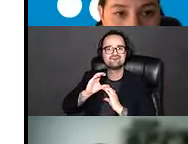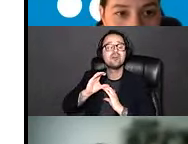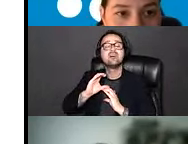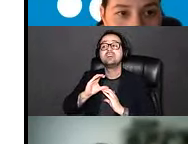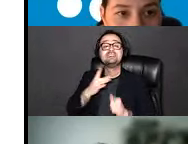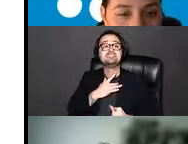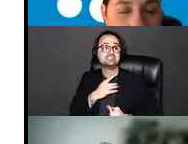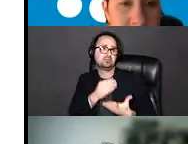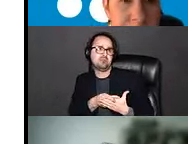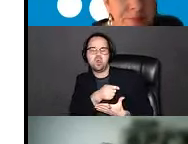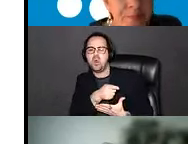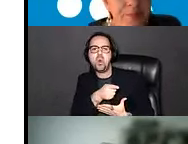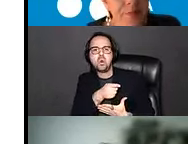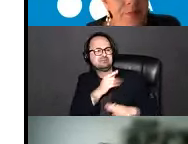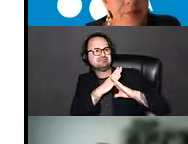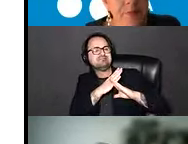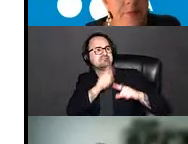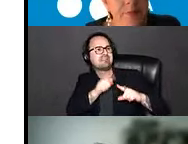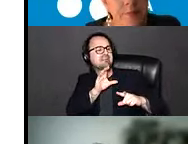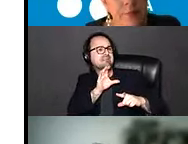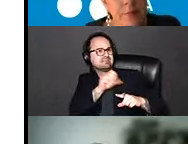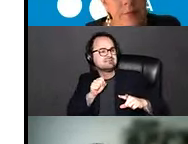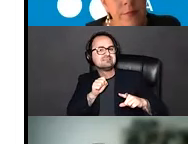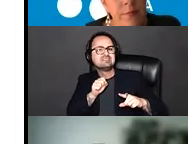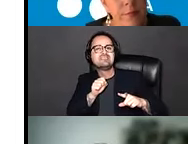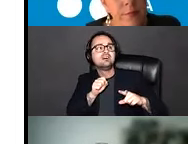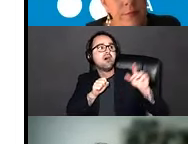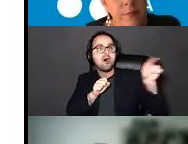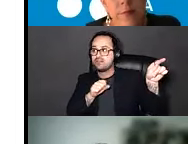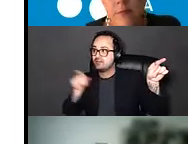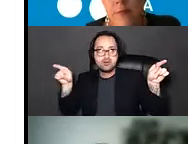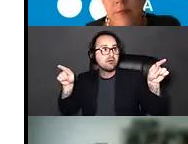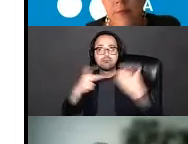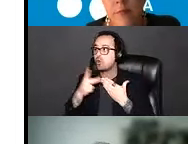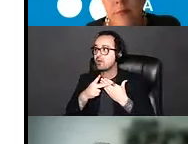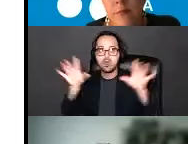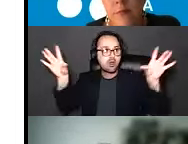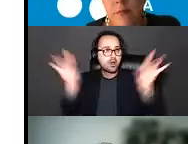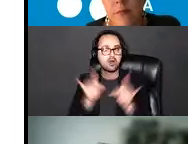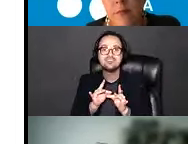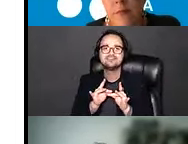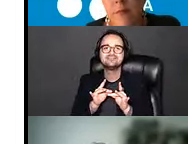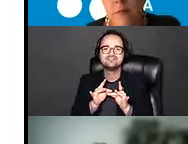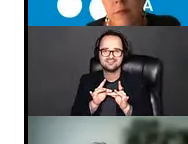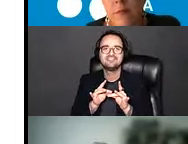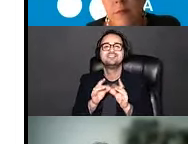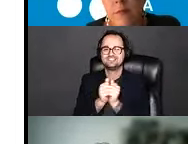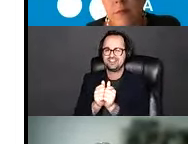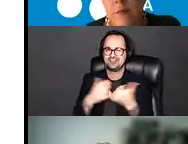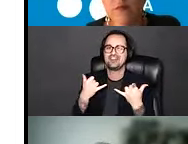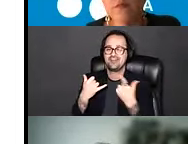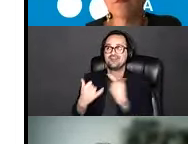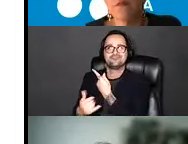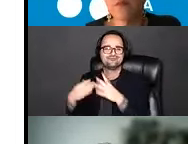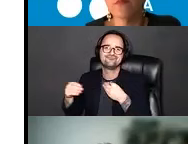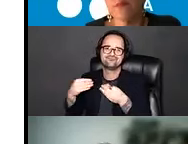be able to say, oh gosh, this program could be connected with this program if the funding stream would just allow it. Well, the treasury fund money has that